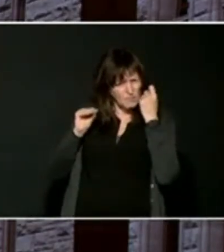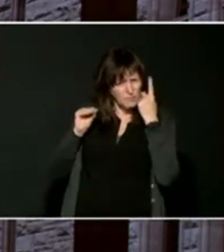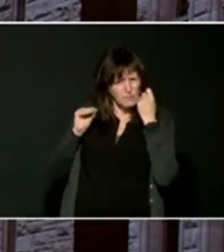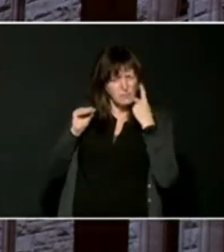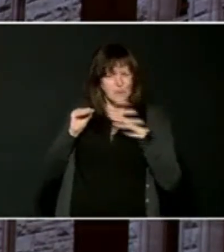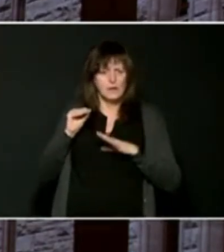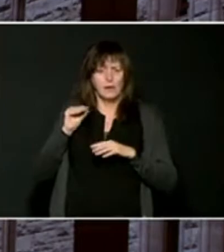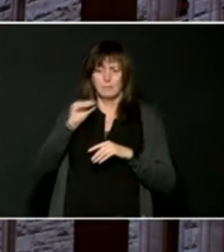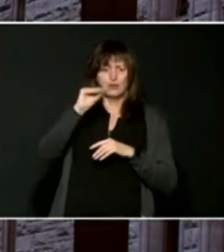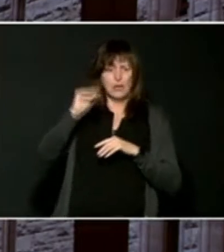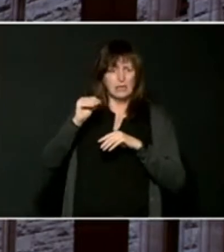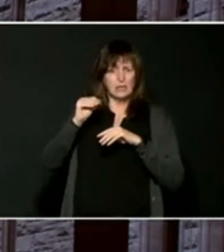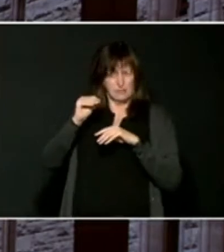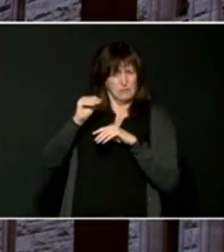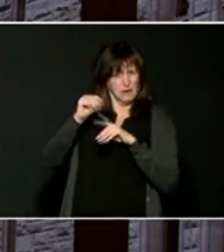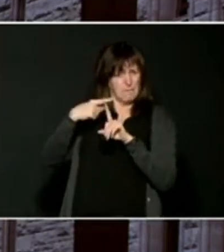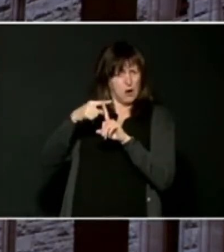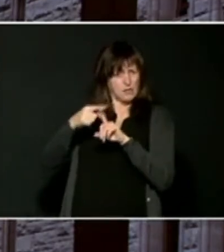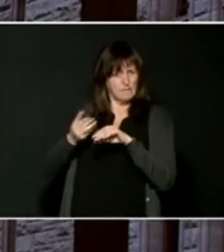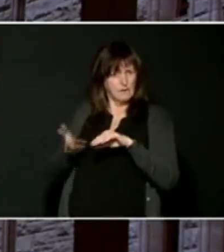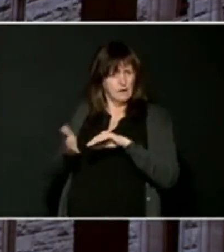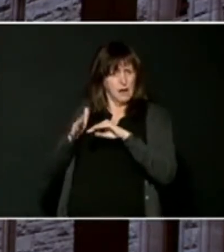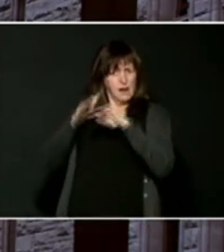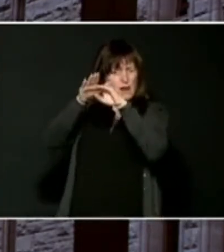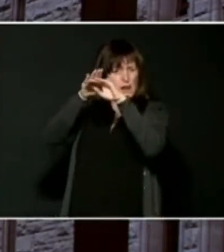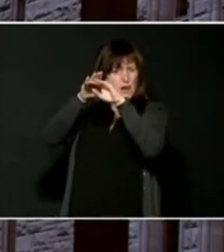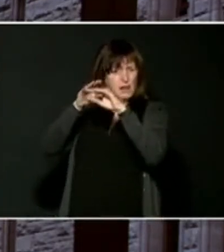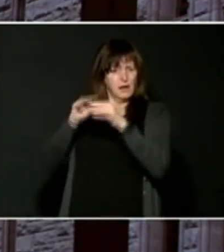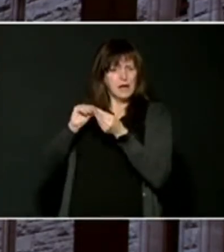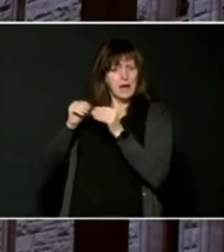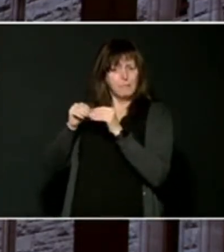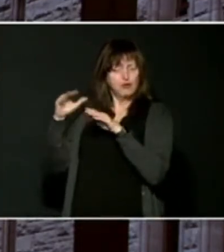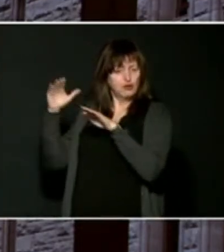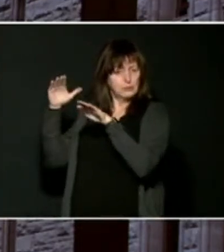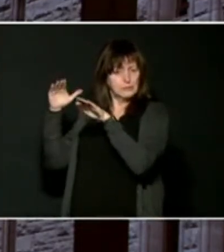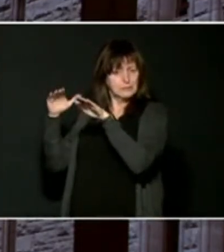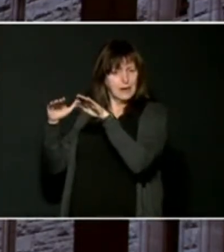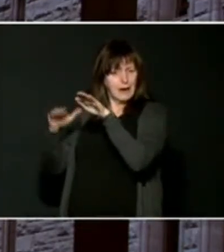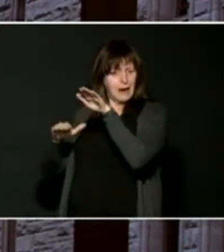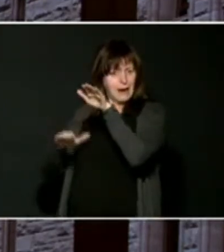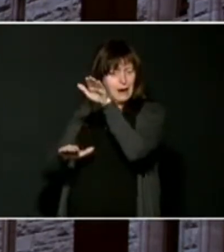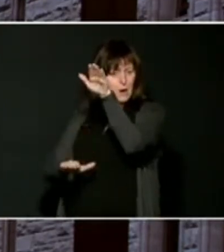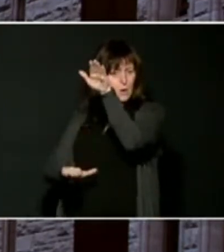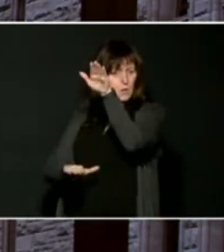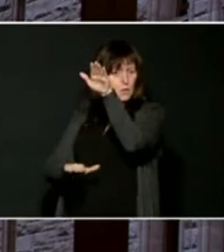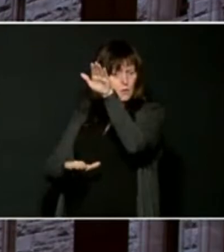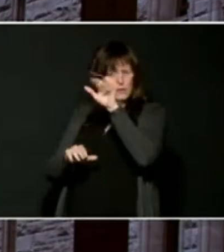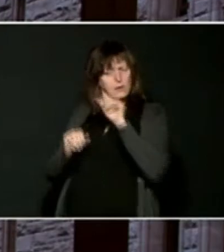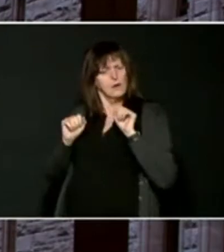volume of testing has remained the same, and the number of cases we're getting hospitalized is going up. So this change is not due to a shift